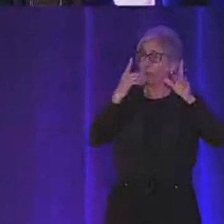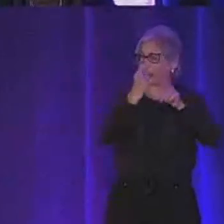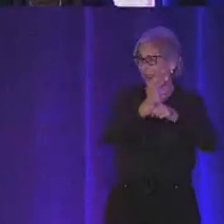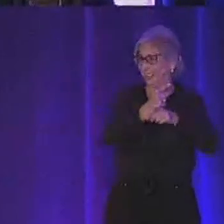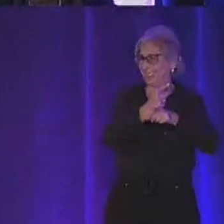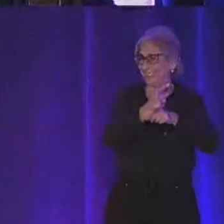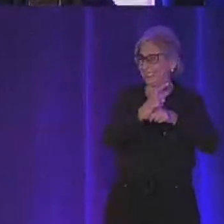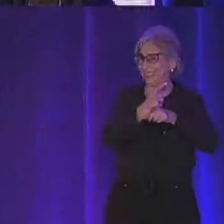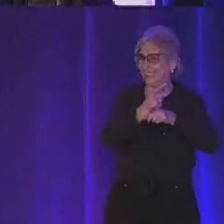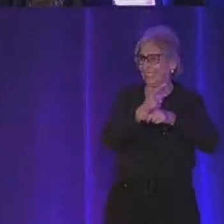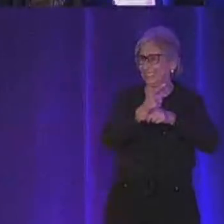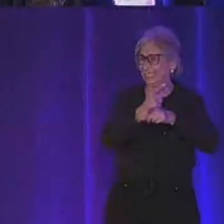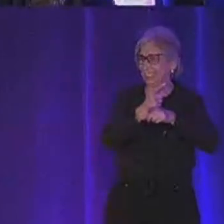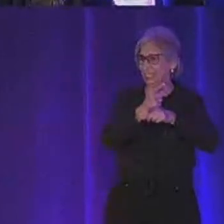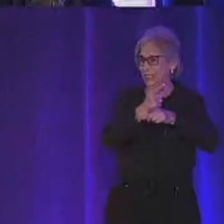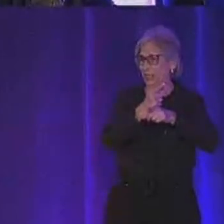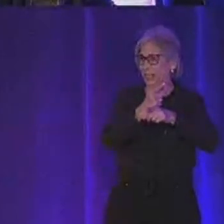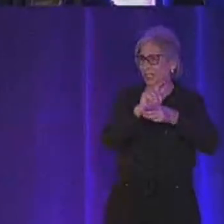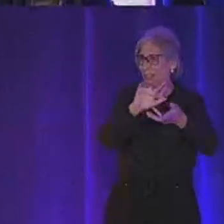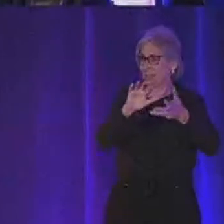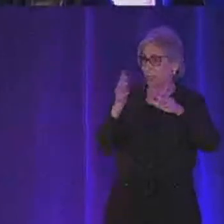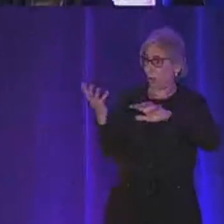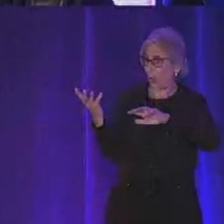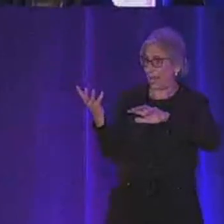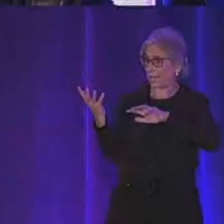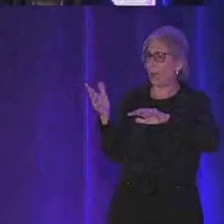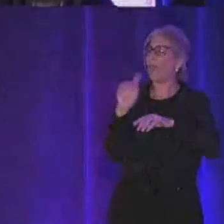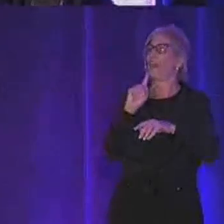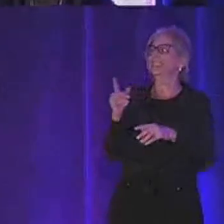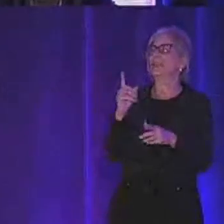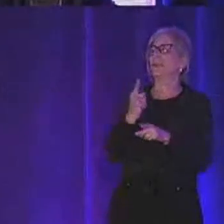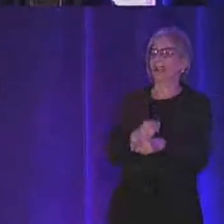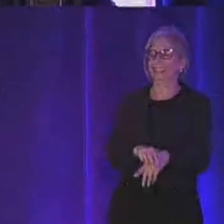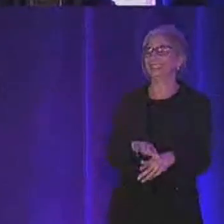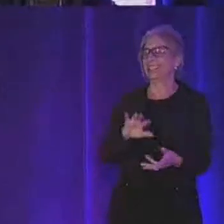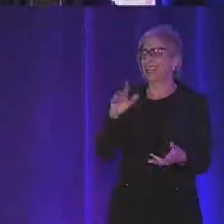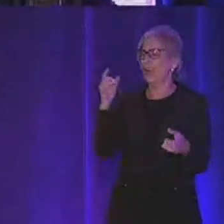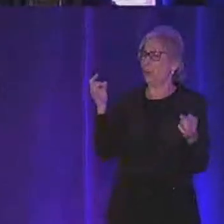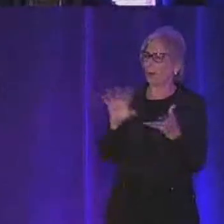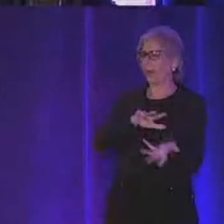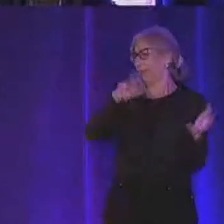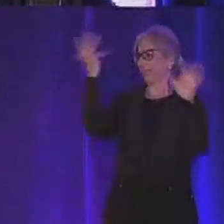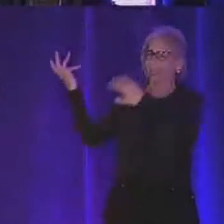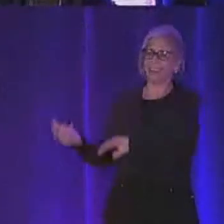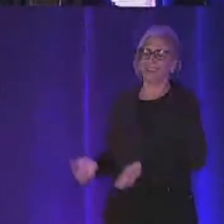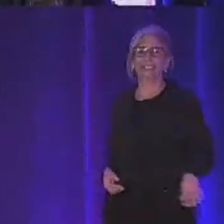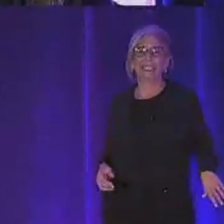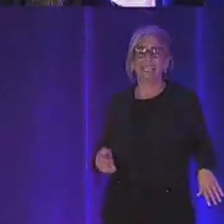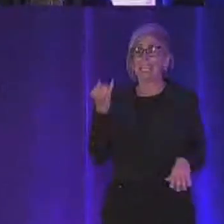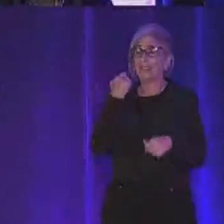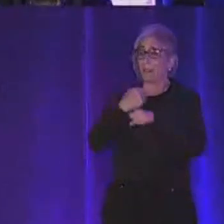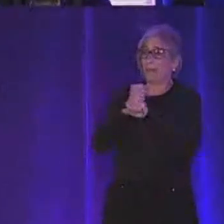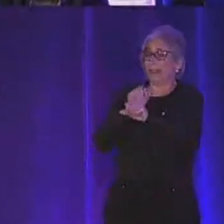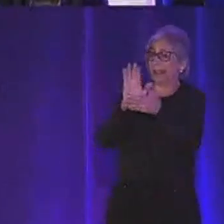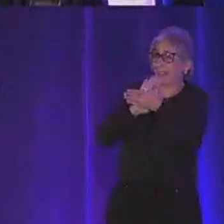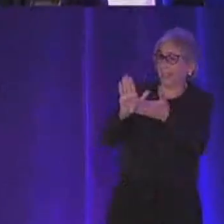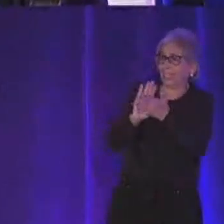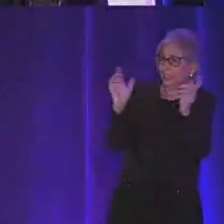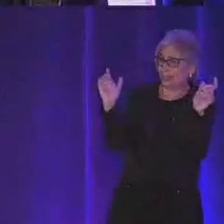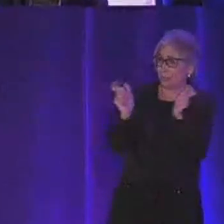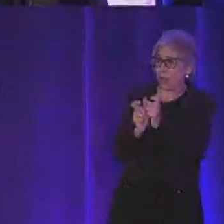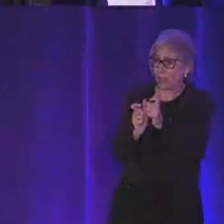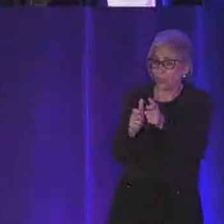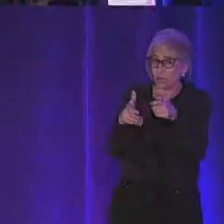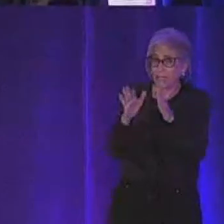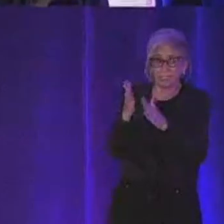Did someone do like height 1 million or something? What happened? Oh my lord. Wait, maybe if I make the screen really small. Wow, you let something